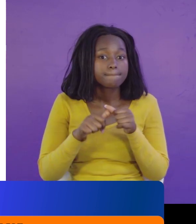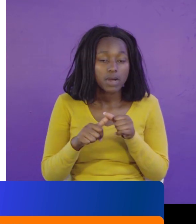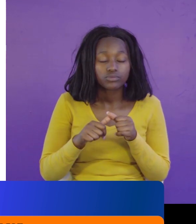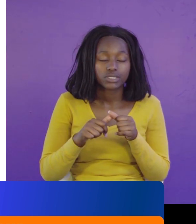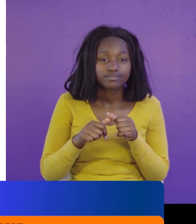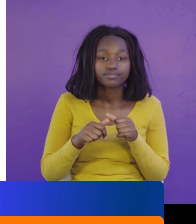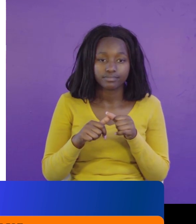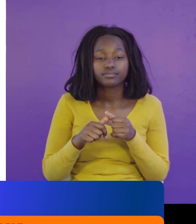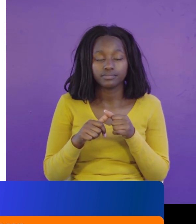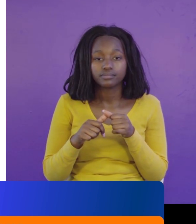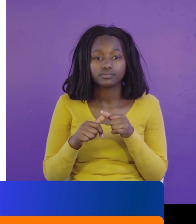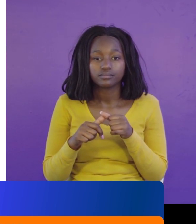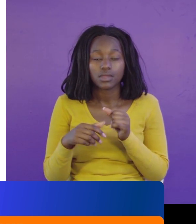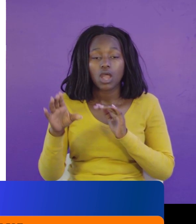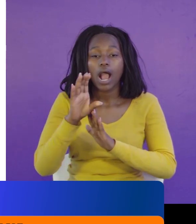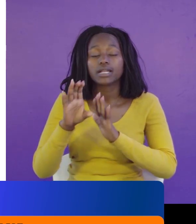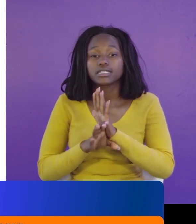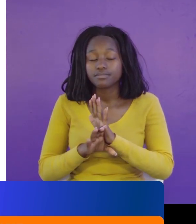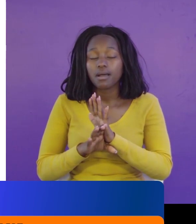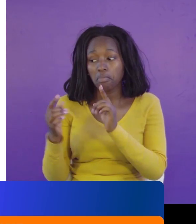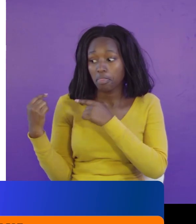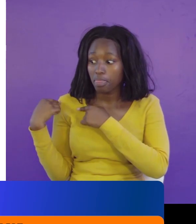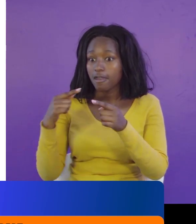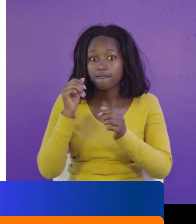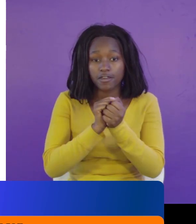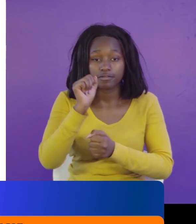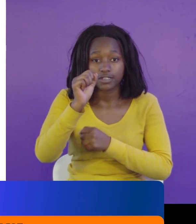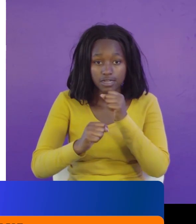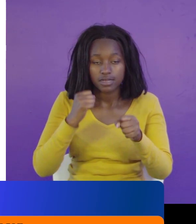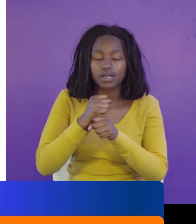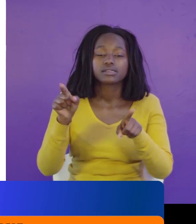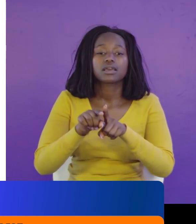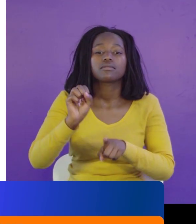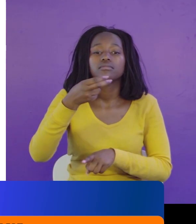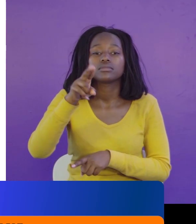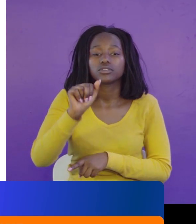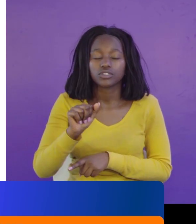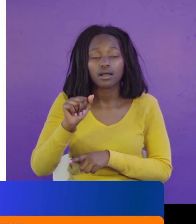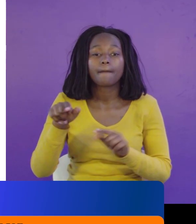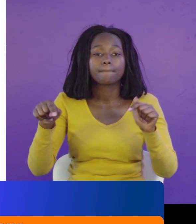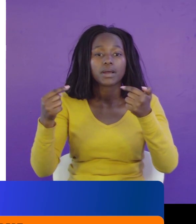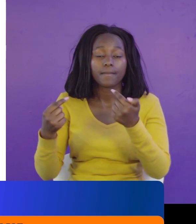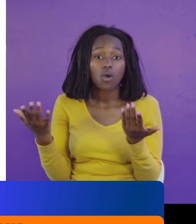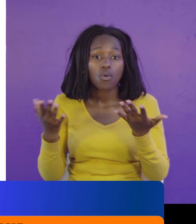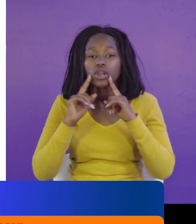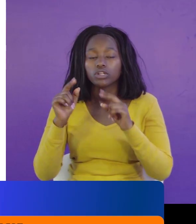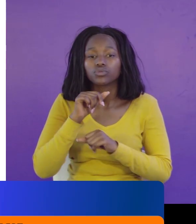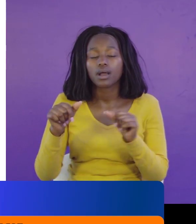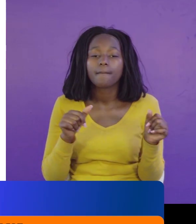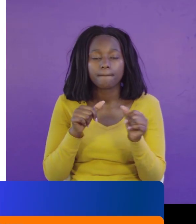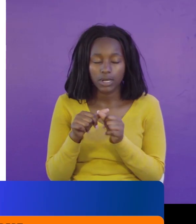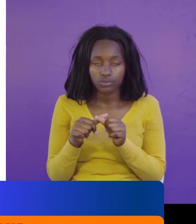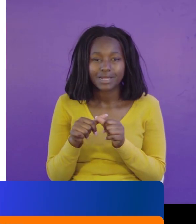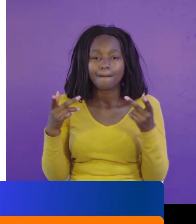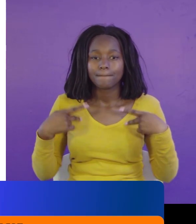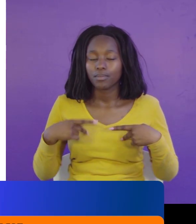15 and also the Shah scandal. And on the Shah scandal, it's talked about the untouchables.